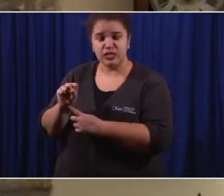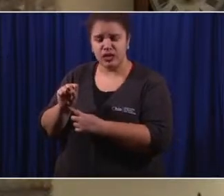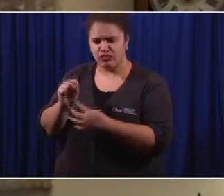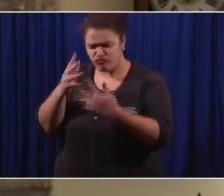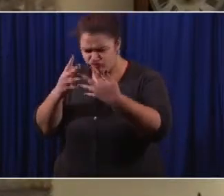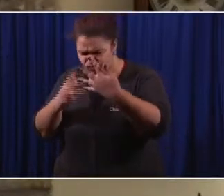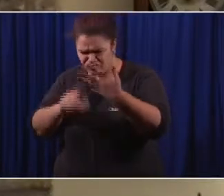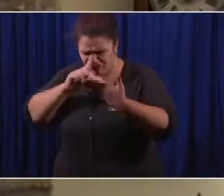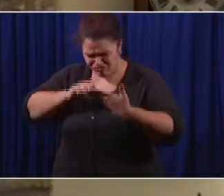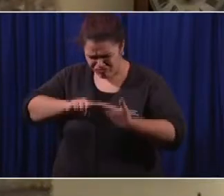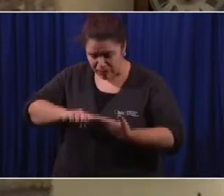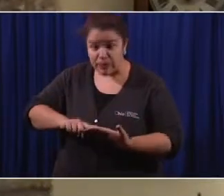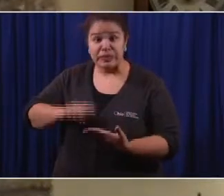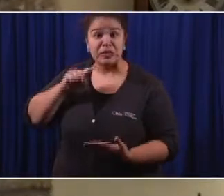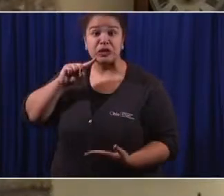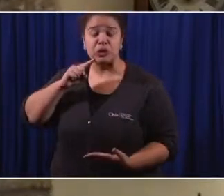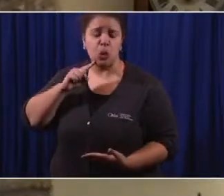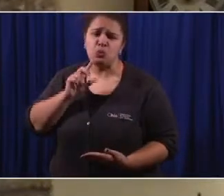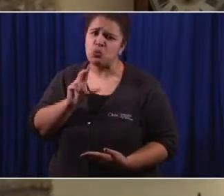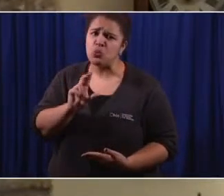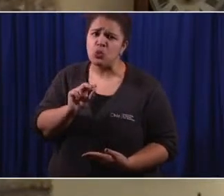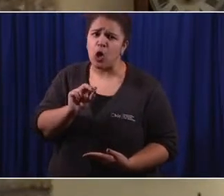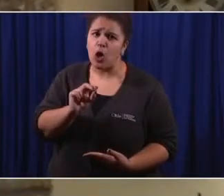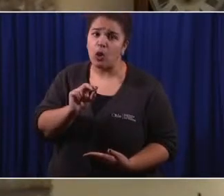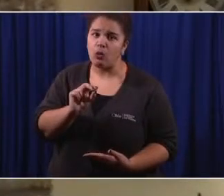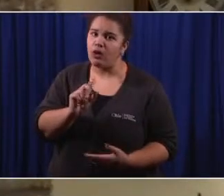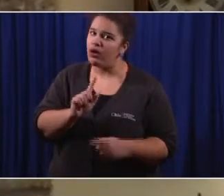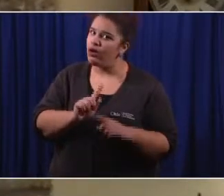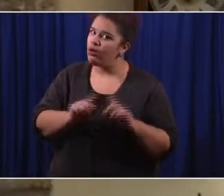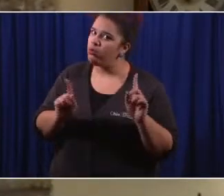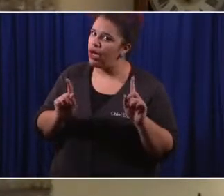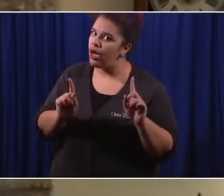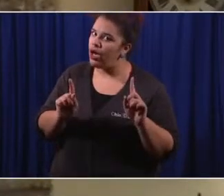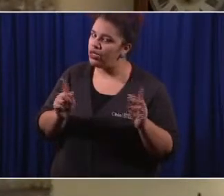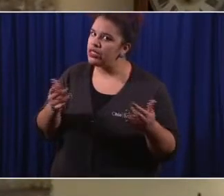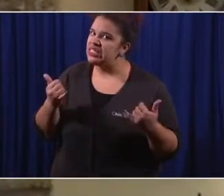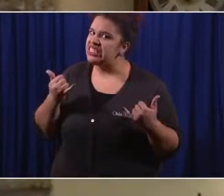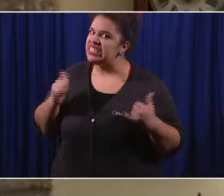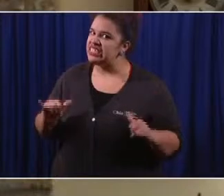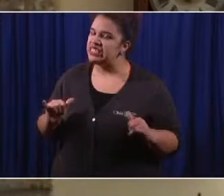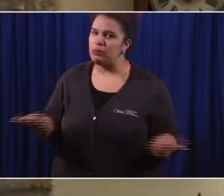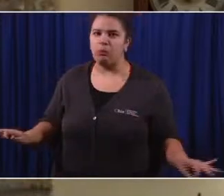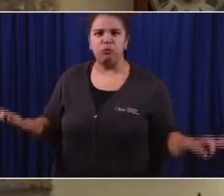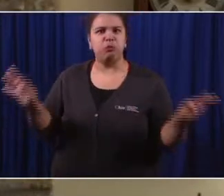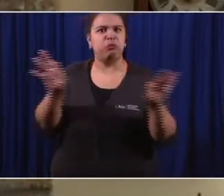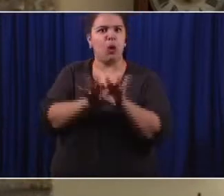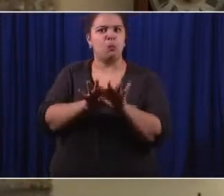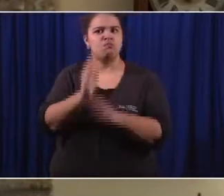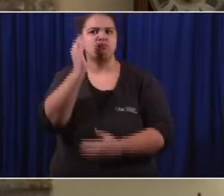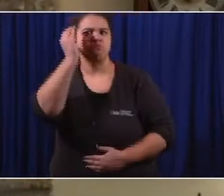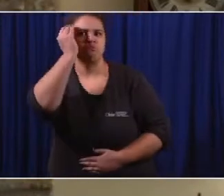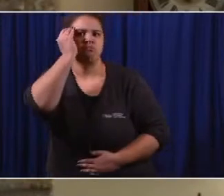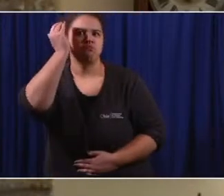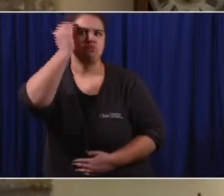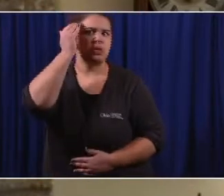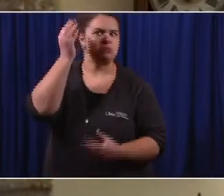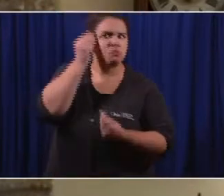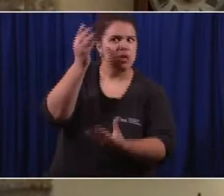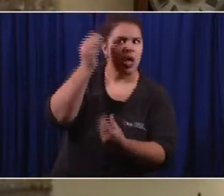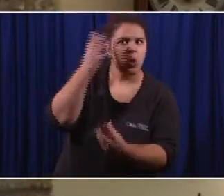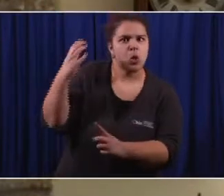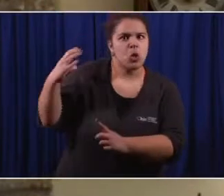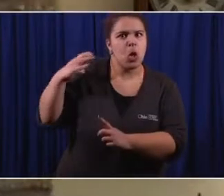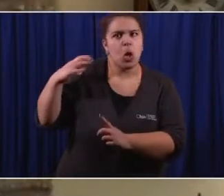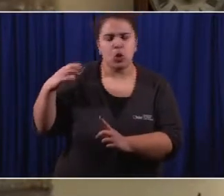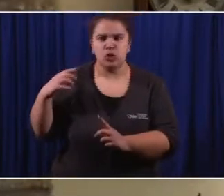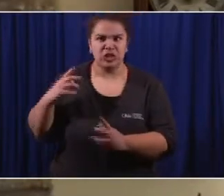that person would need to be cleared if they're going to be, play competitive athletics, or if they're even going to go out and just, and